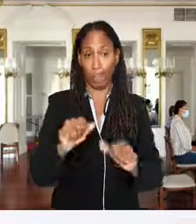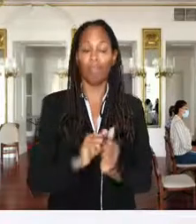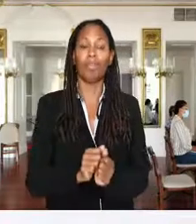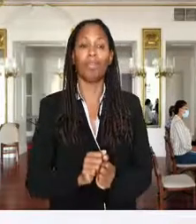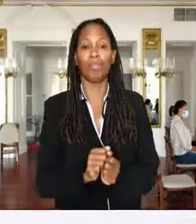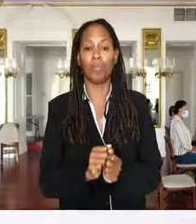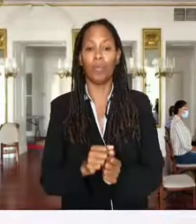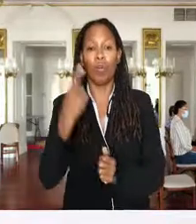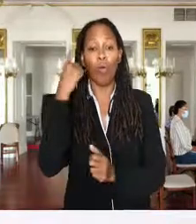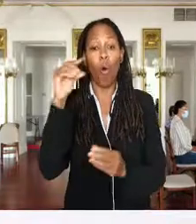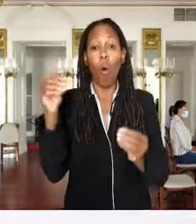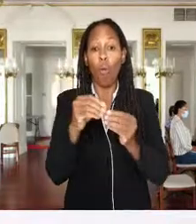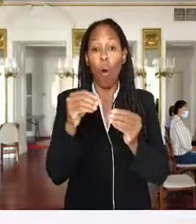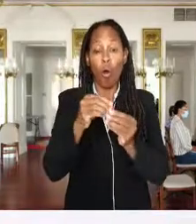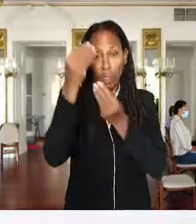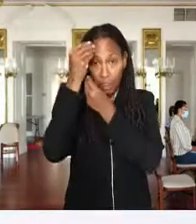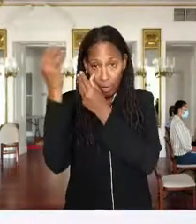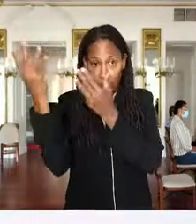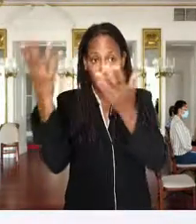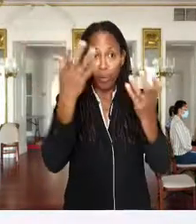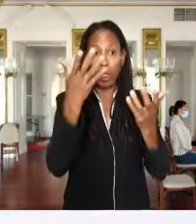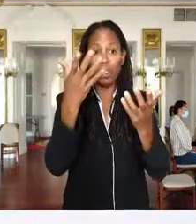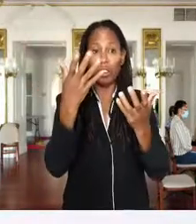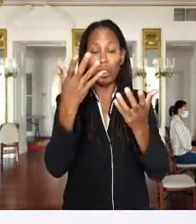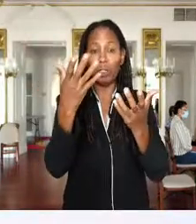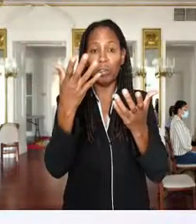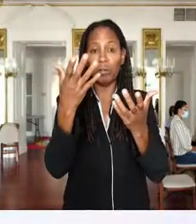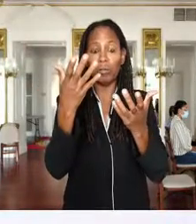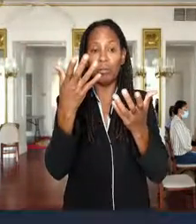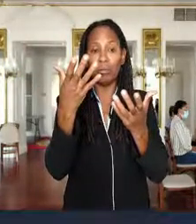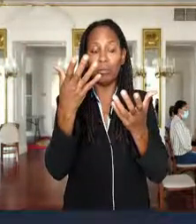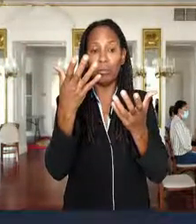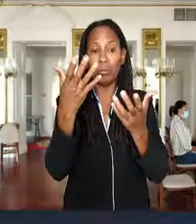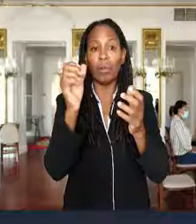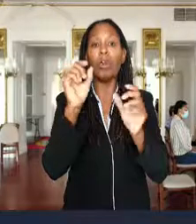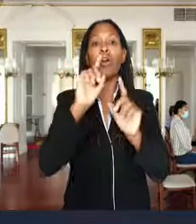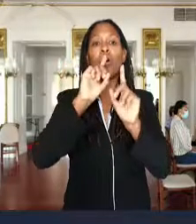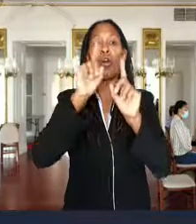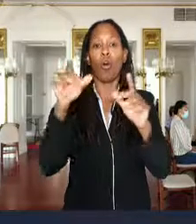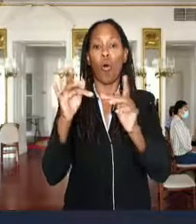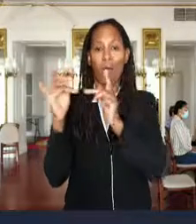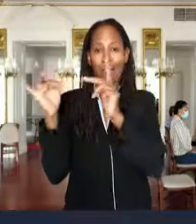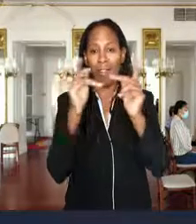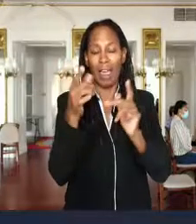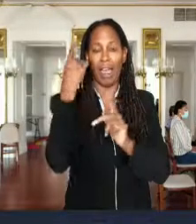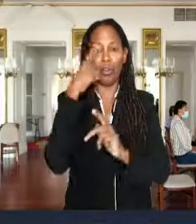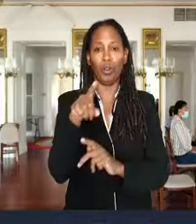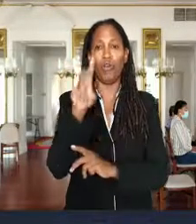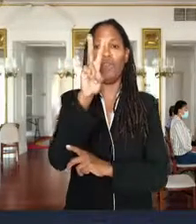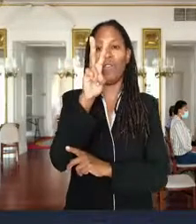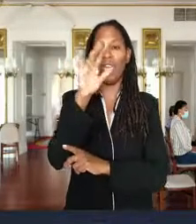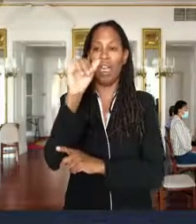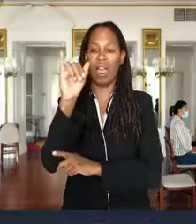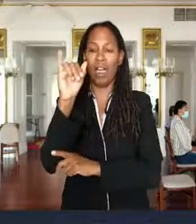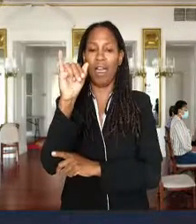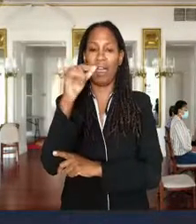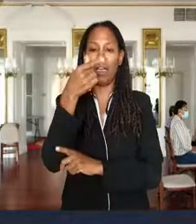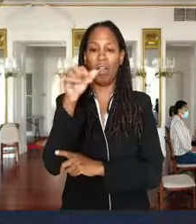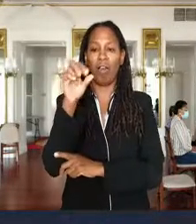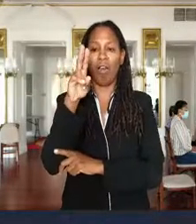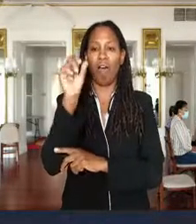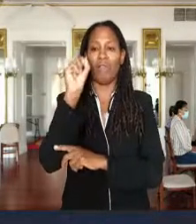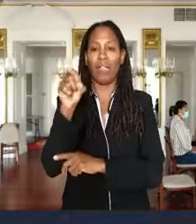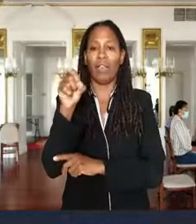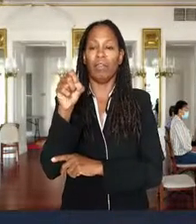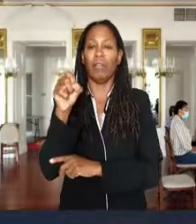usviupdate.com. For more information on the governor's executive order, visit vi.gov. To keep up with the latest information,